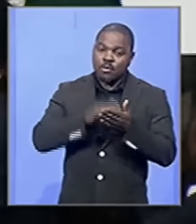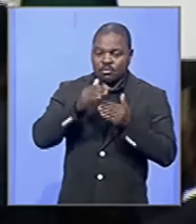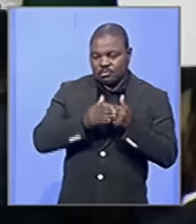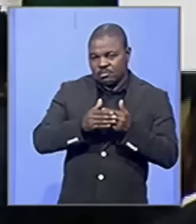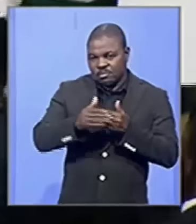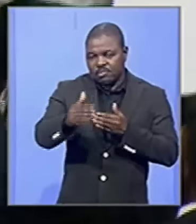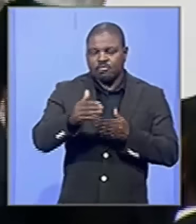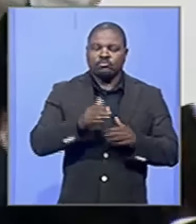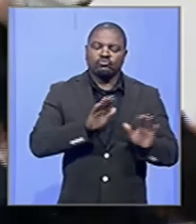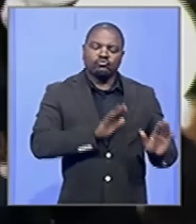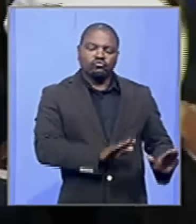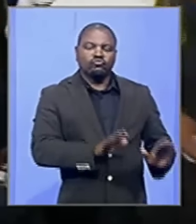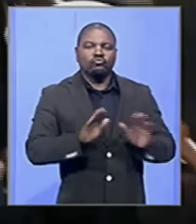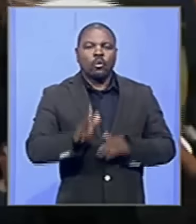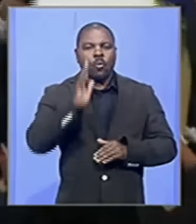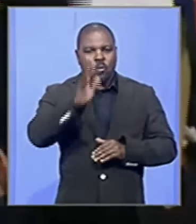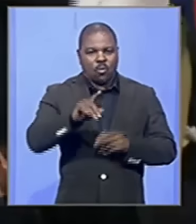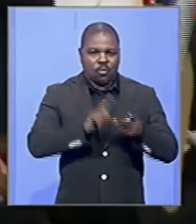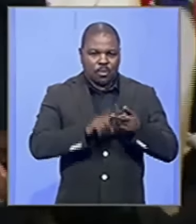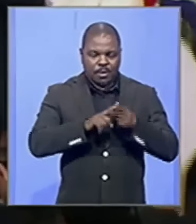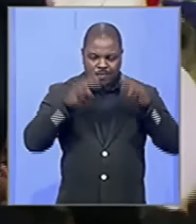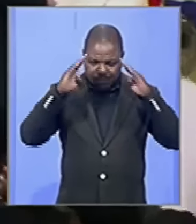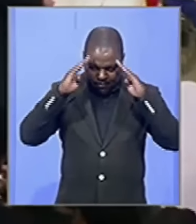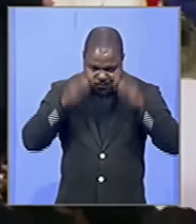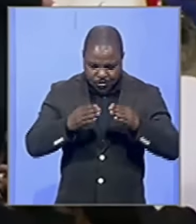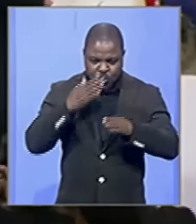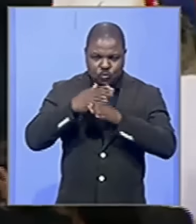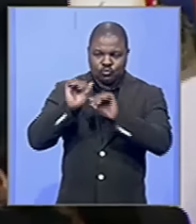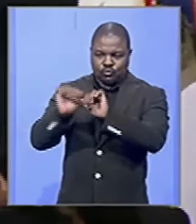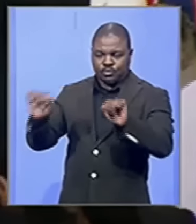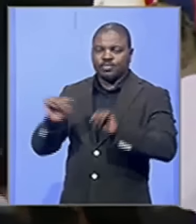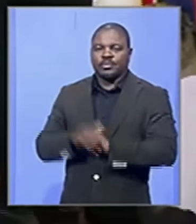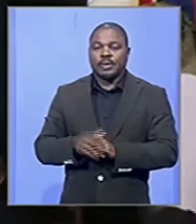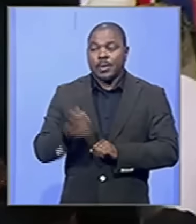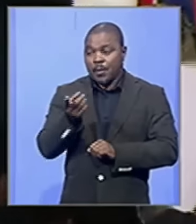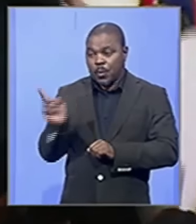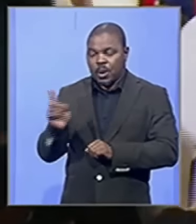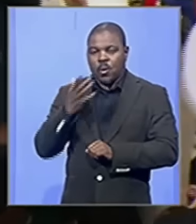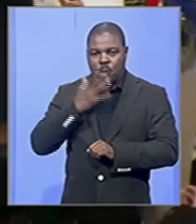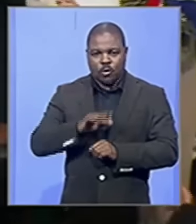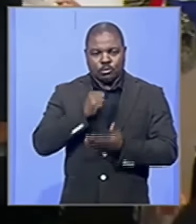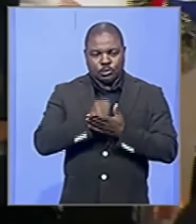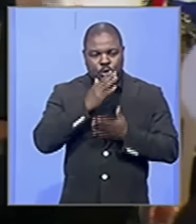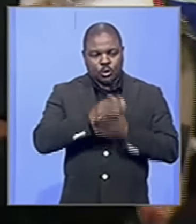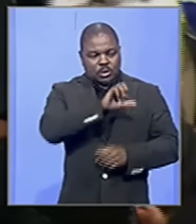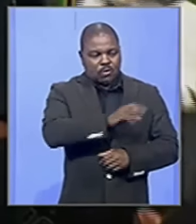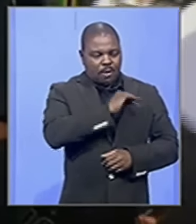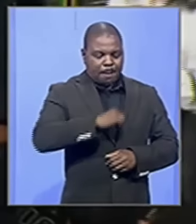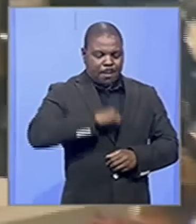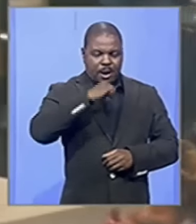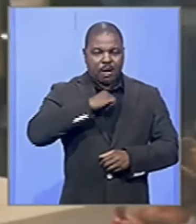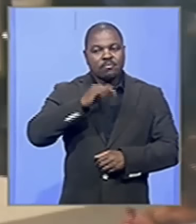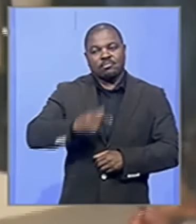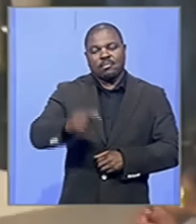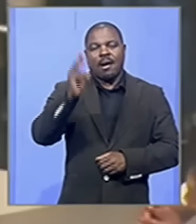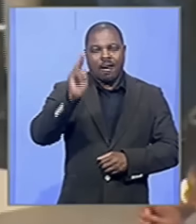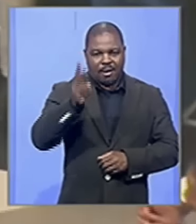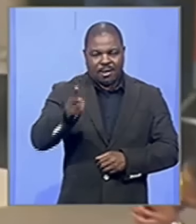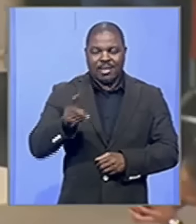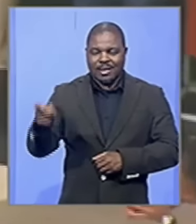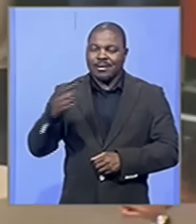nna boikobo le go tsepamisa megopolo mo tirong ya bona. Ba batla go dira Afrika Borwa motlotlo gape me ba itlamile go